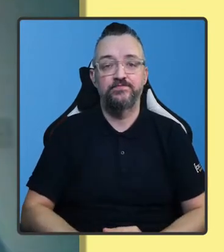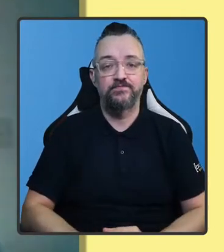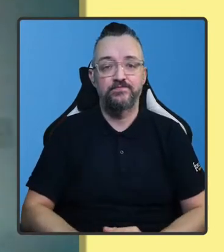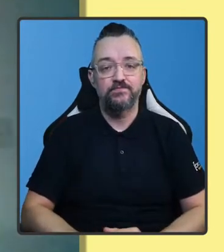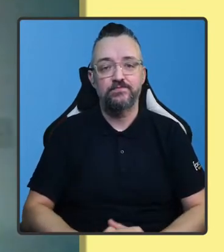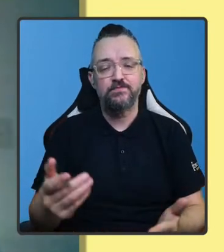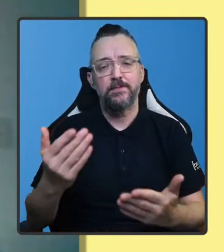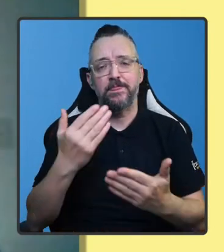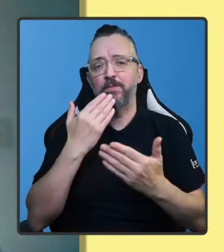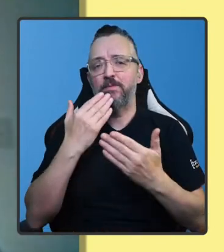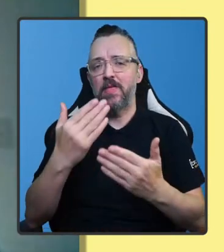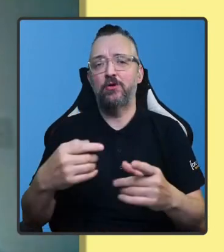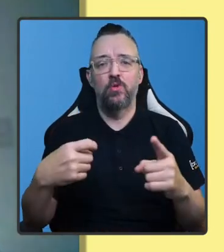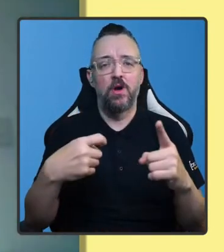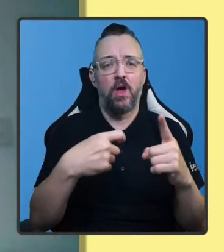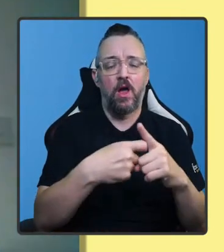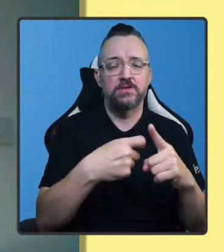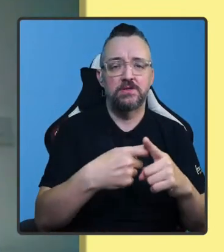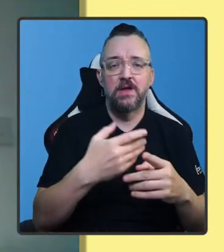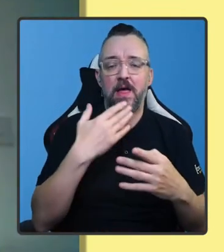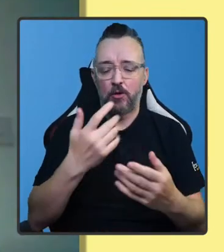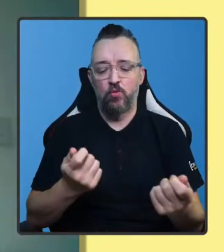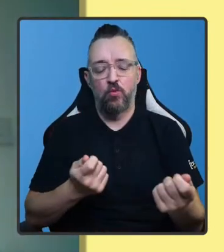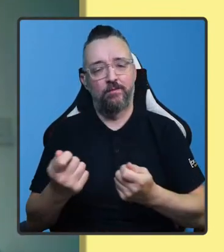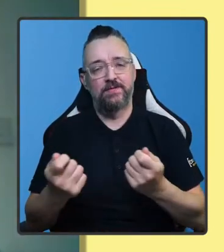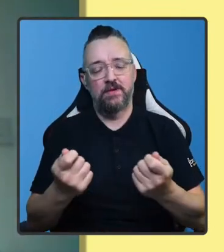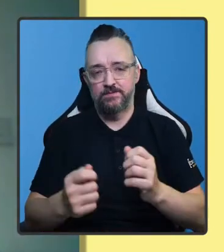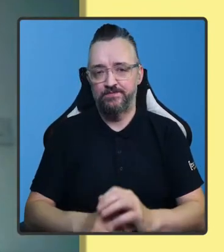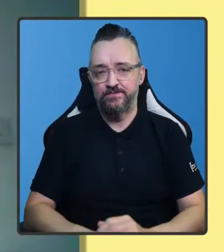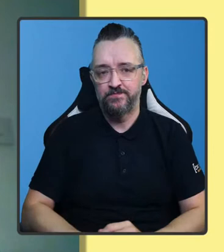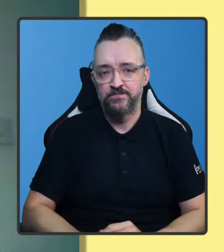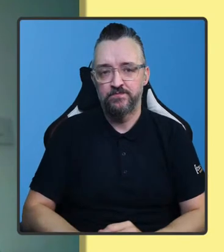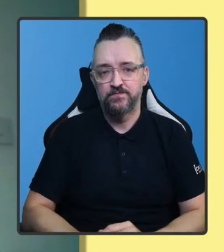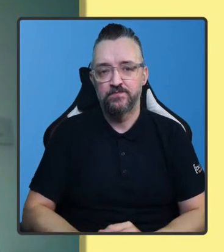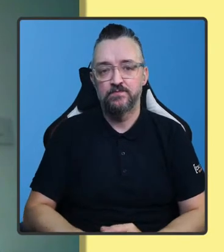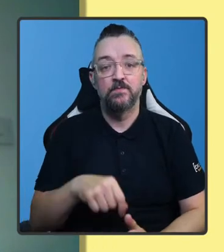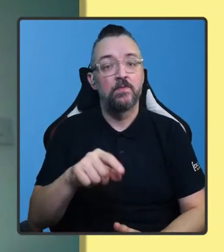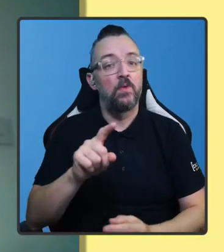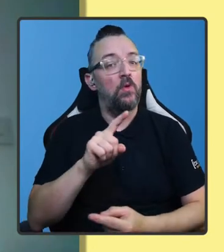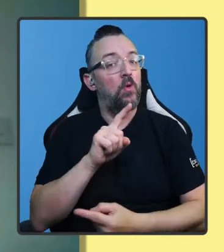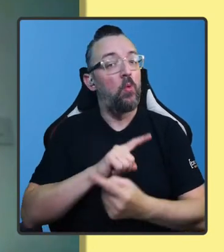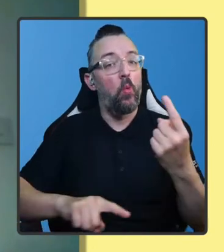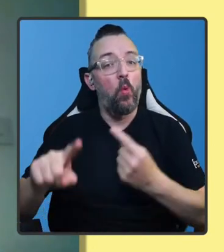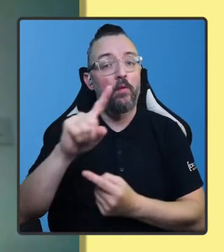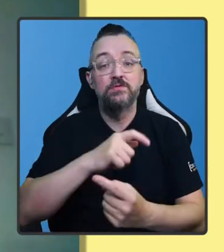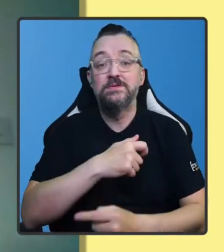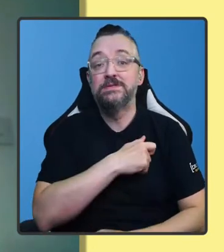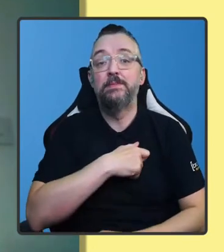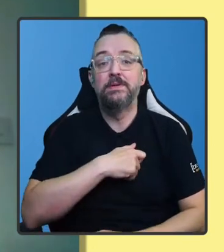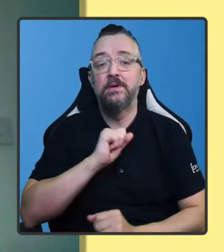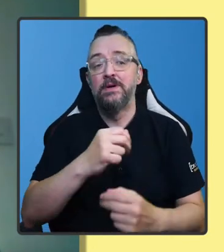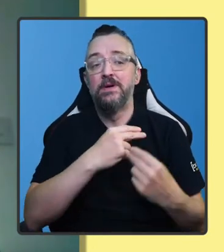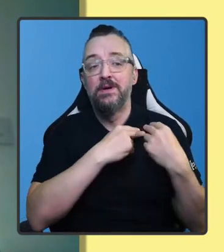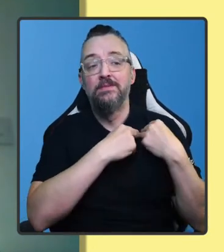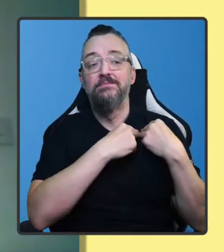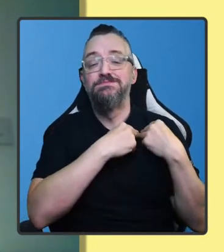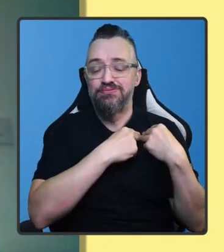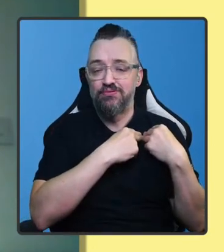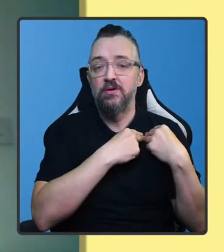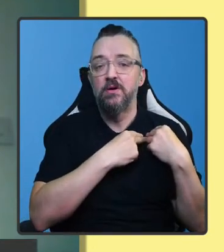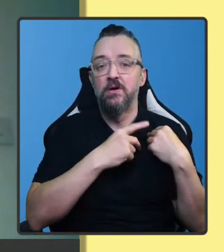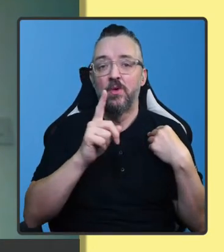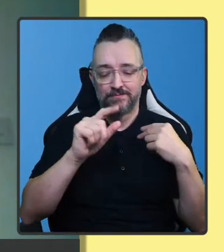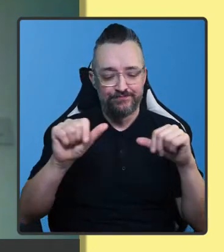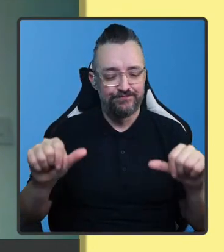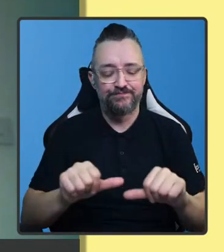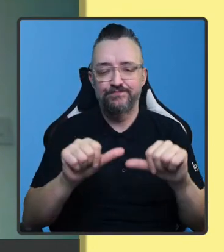Thank you, Kirsten. Thank you, convener. The Conferences Committee, of course, is responsible for concluding